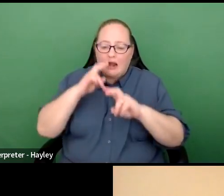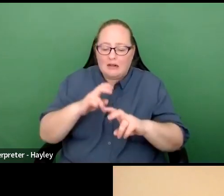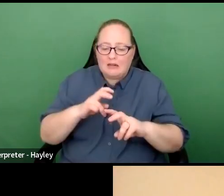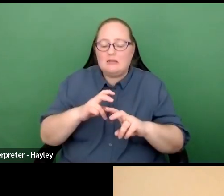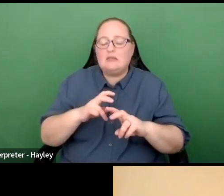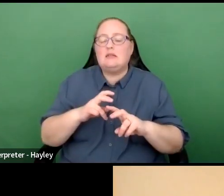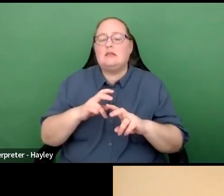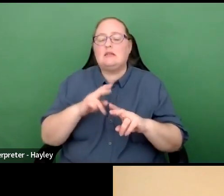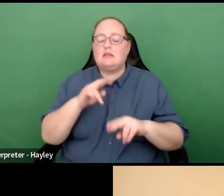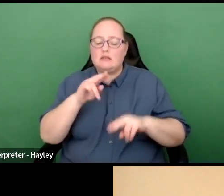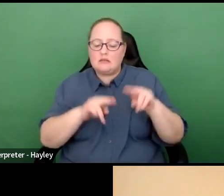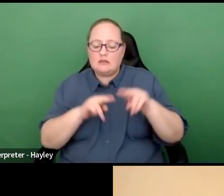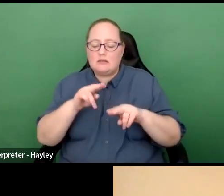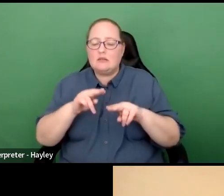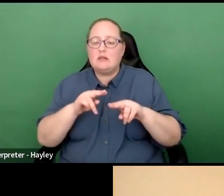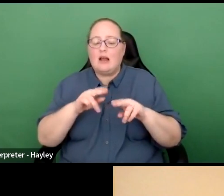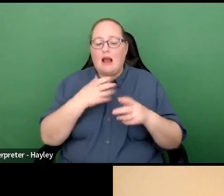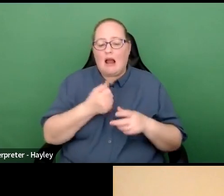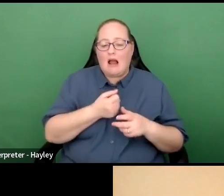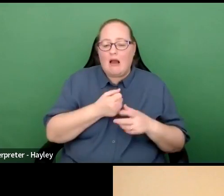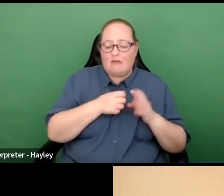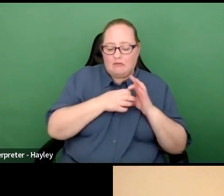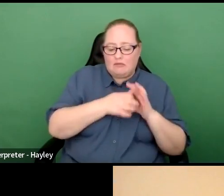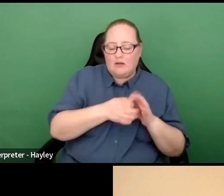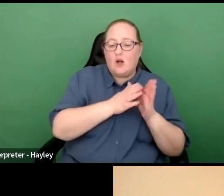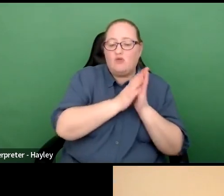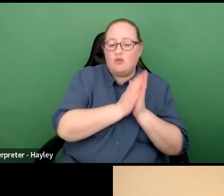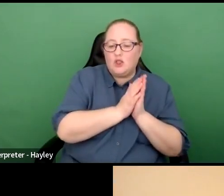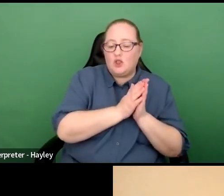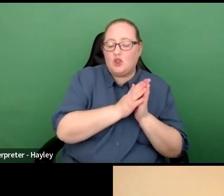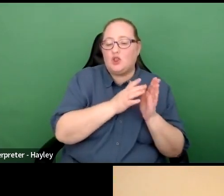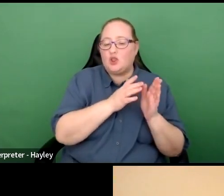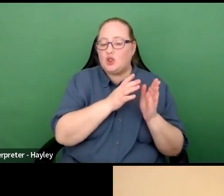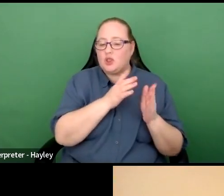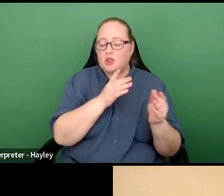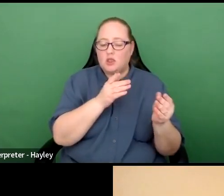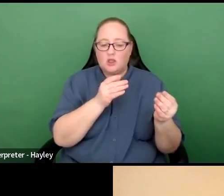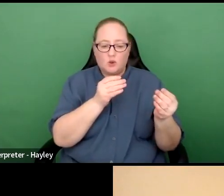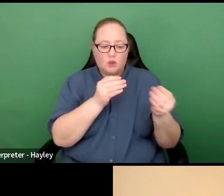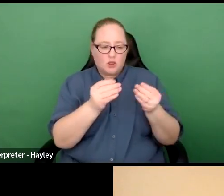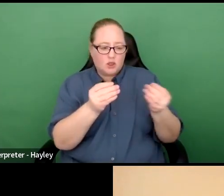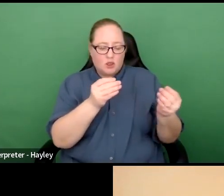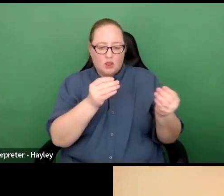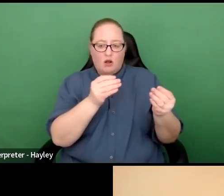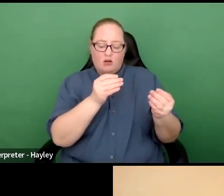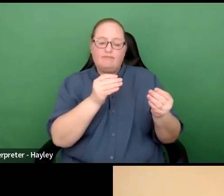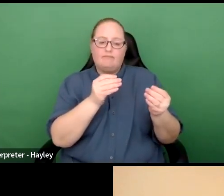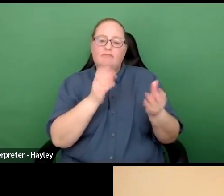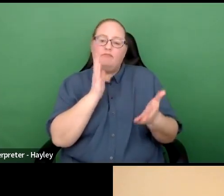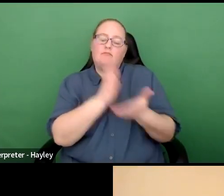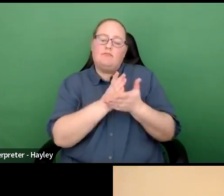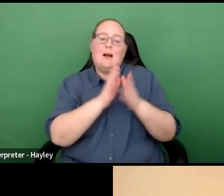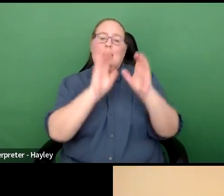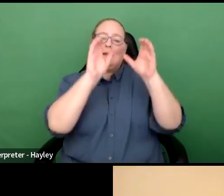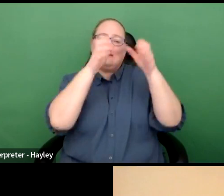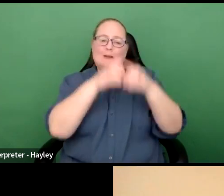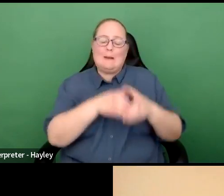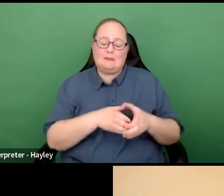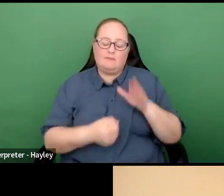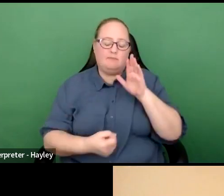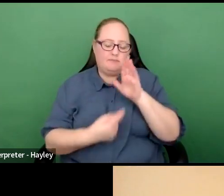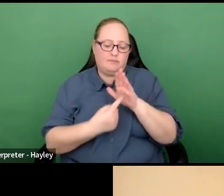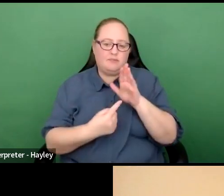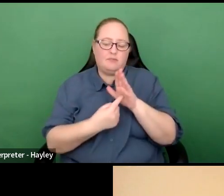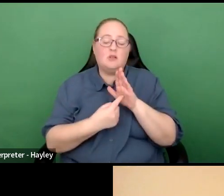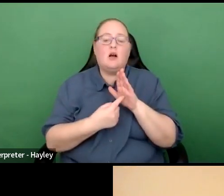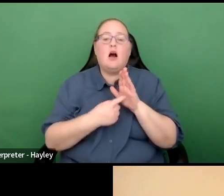for religion, and we still find that the state matters. But I'm not denying that religious values are